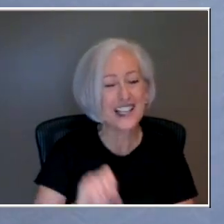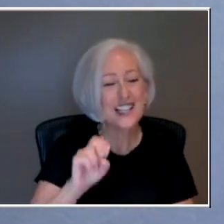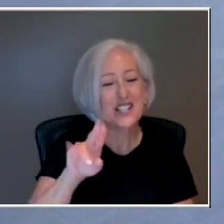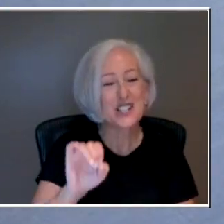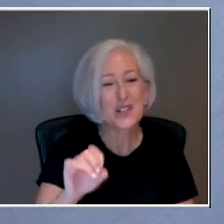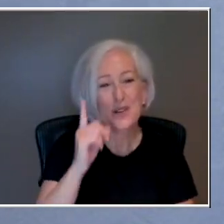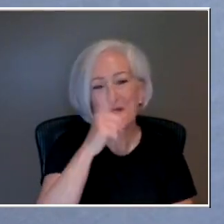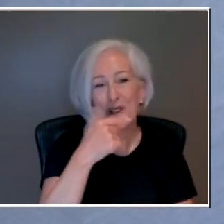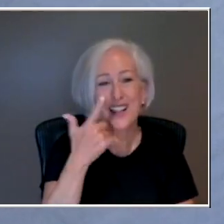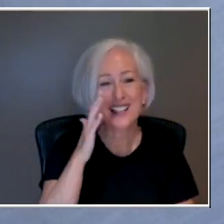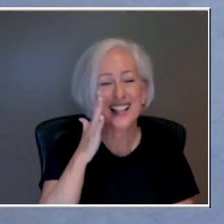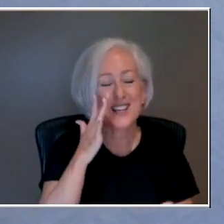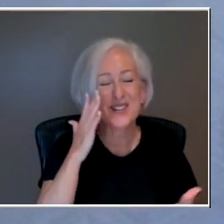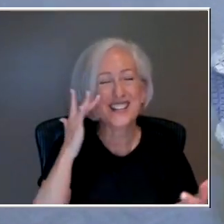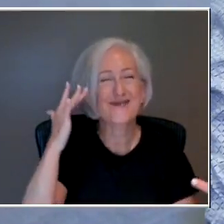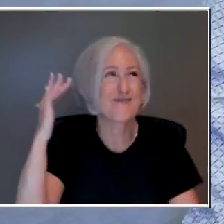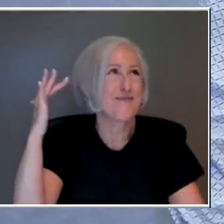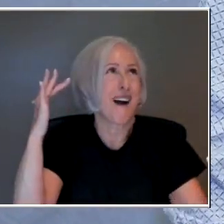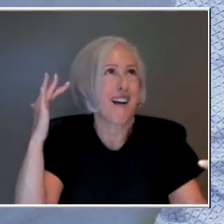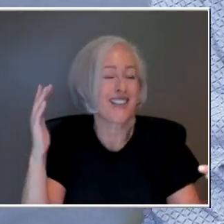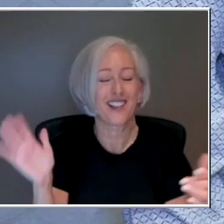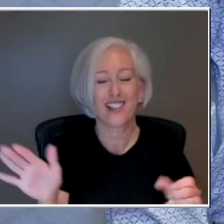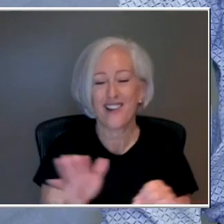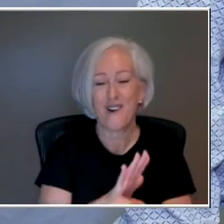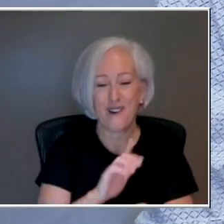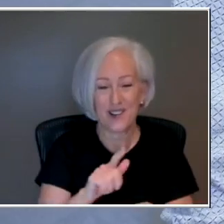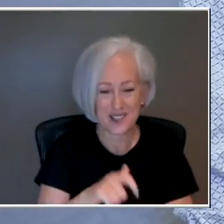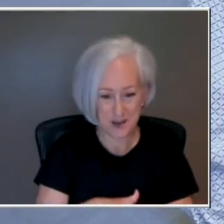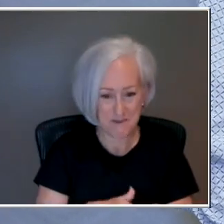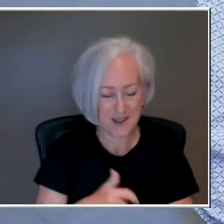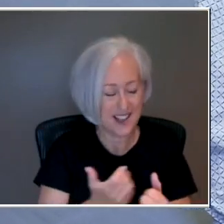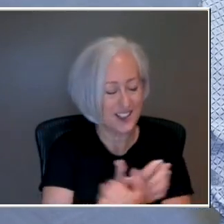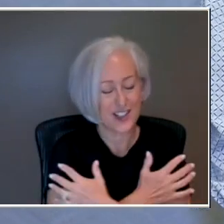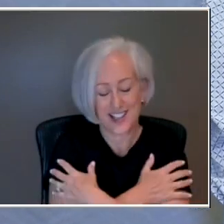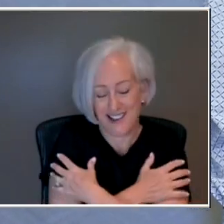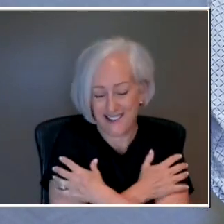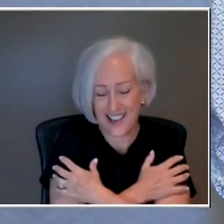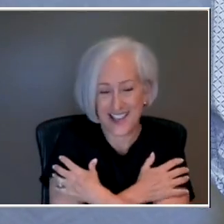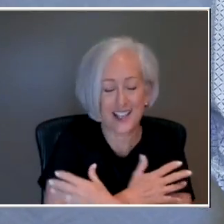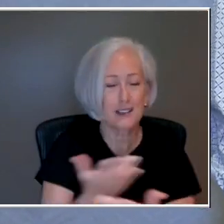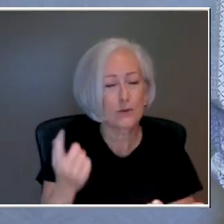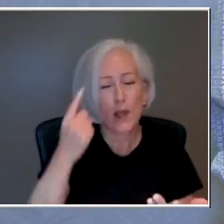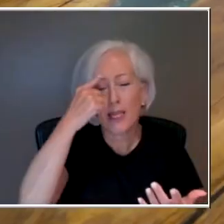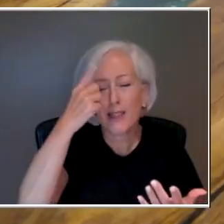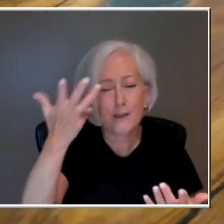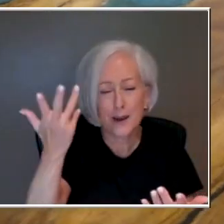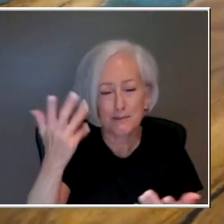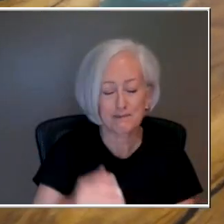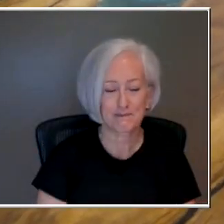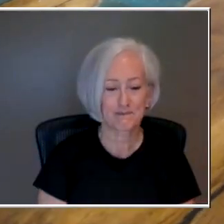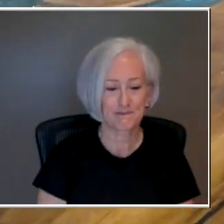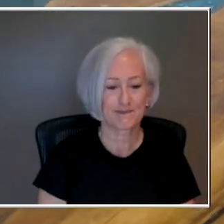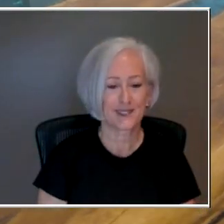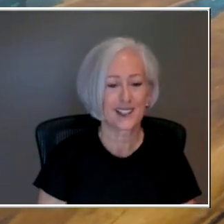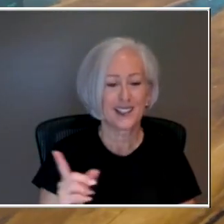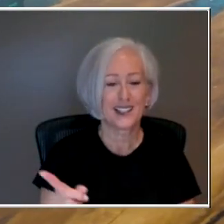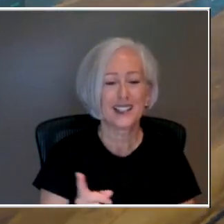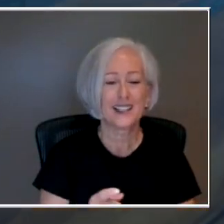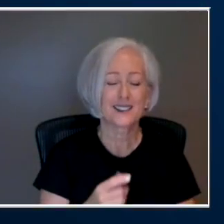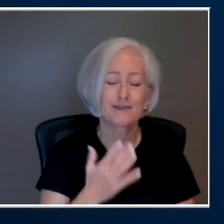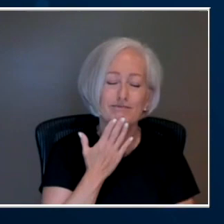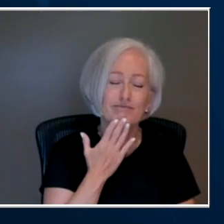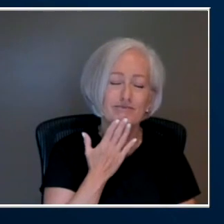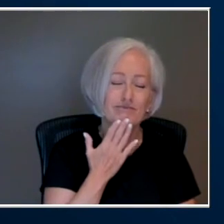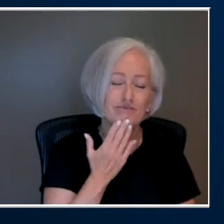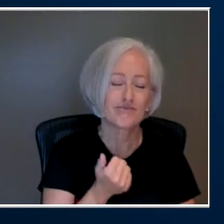beaming the whole time, couldn't stop hugging him. What was going through your mind? Yes. Oh, he's just such a remarkable